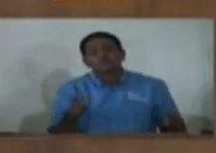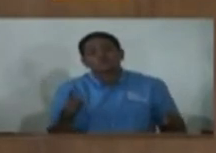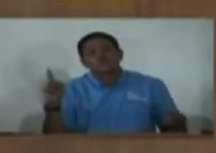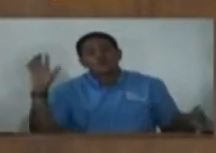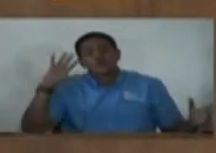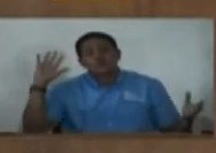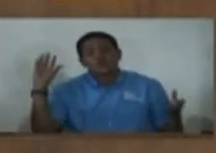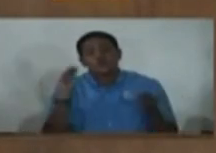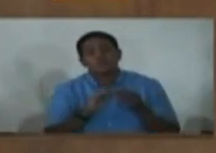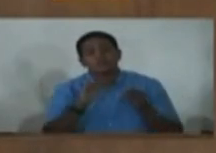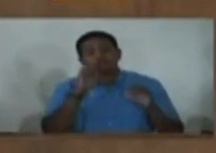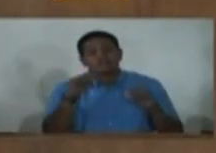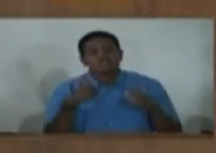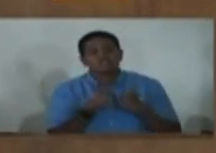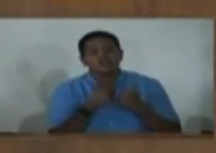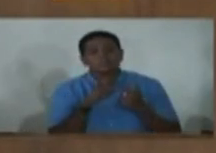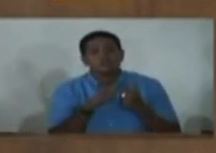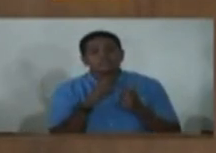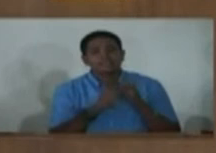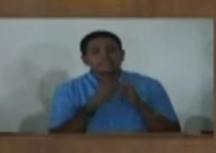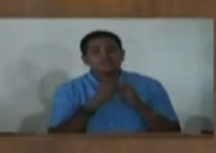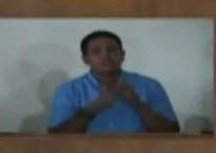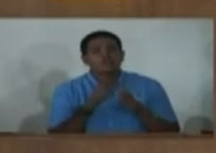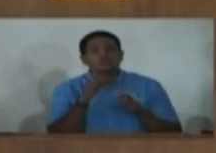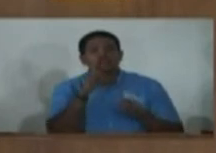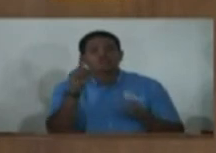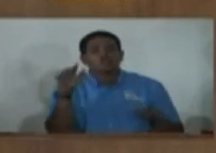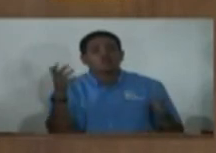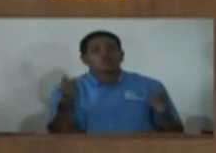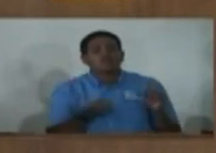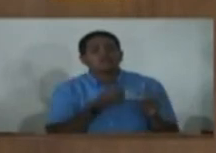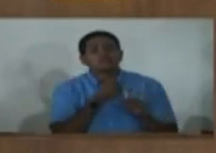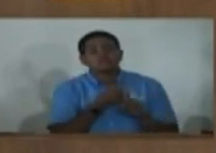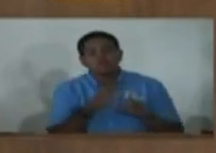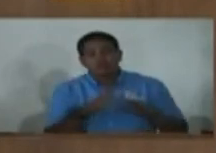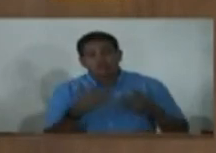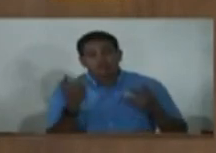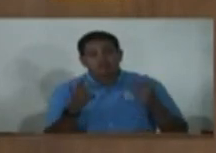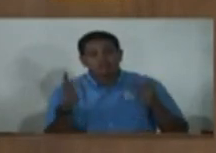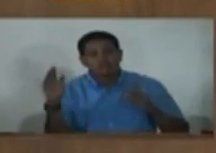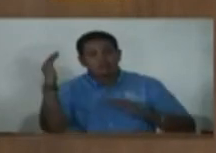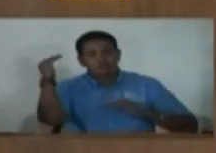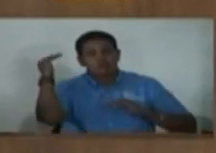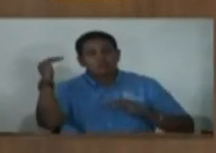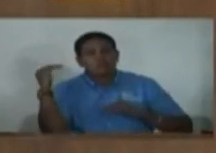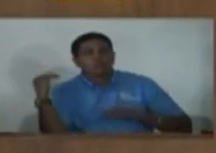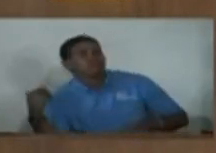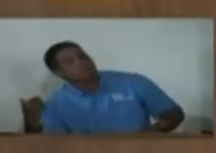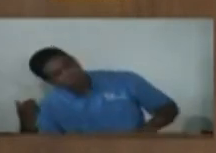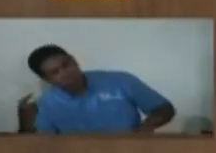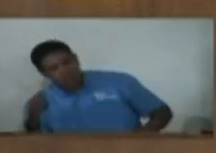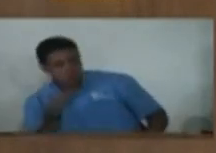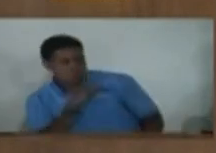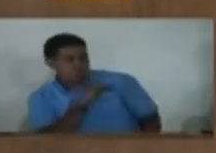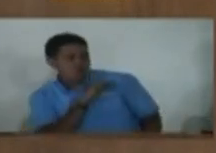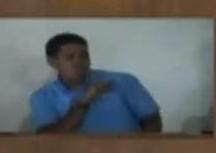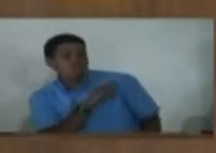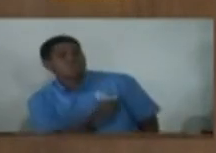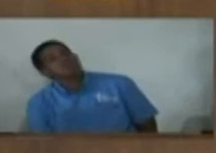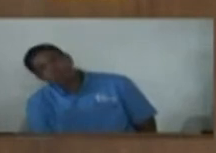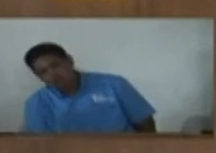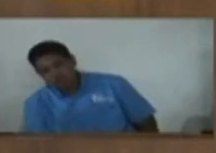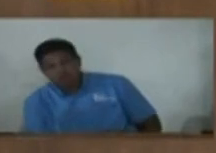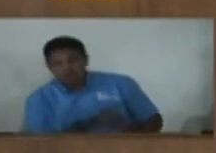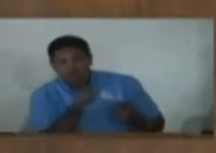cumulatively challenging and difficult. And it has really affected a lot of people, their hope, their morale, and their general